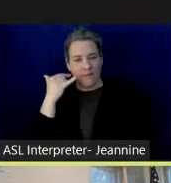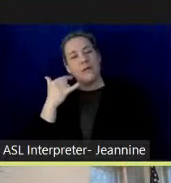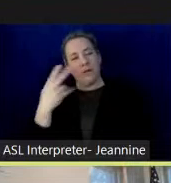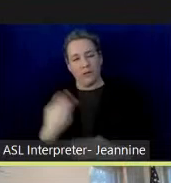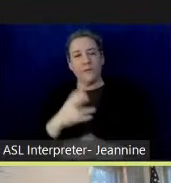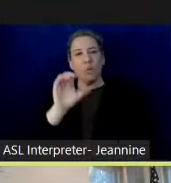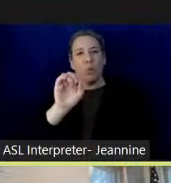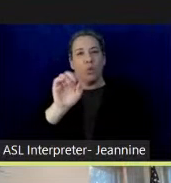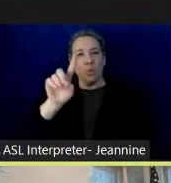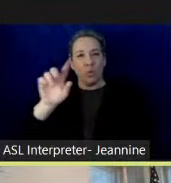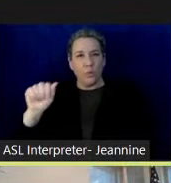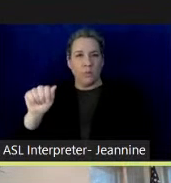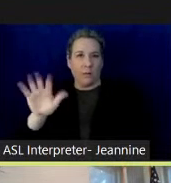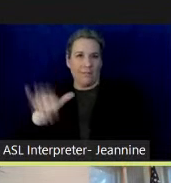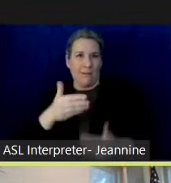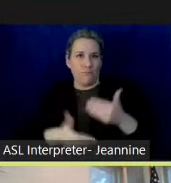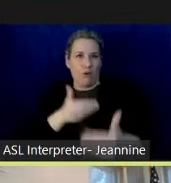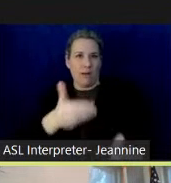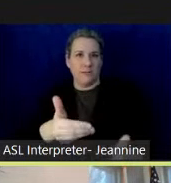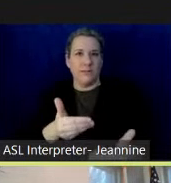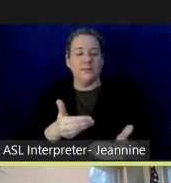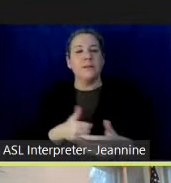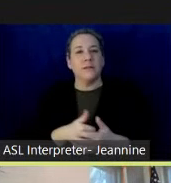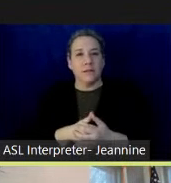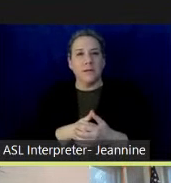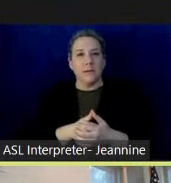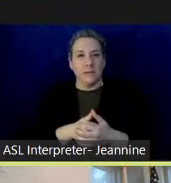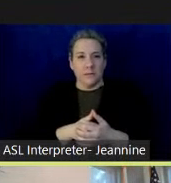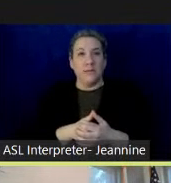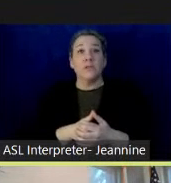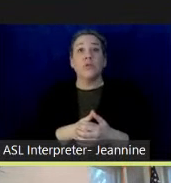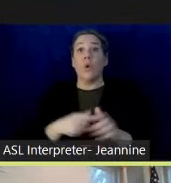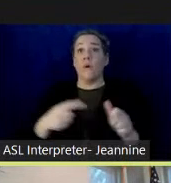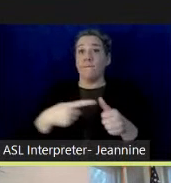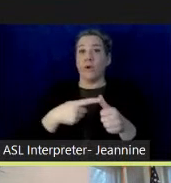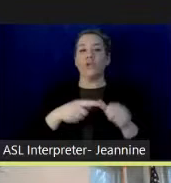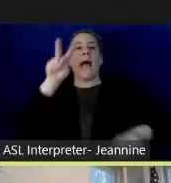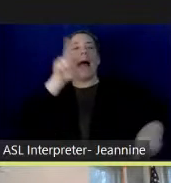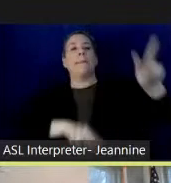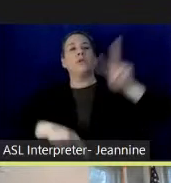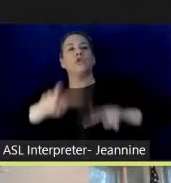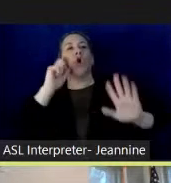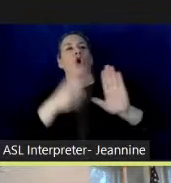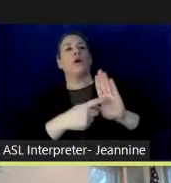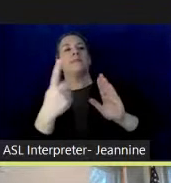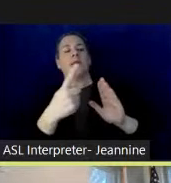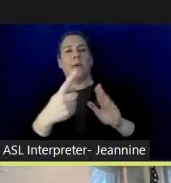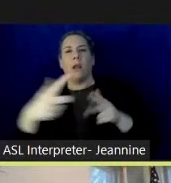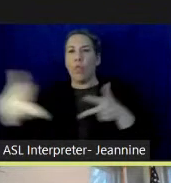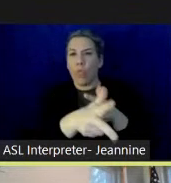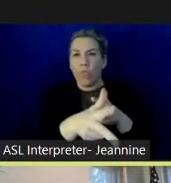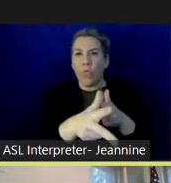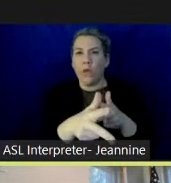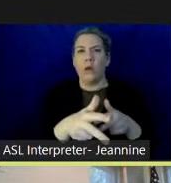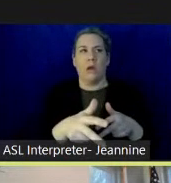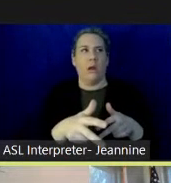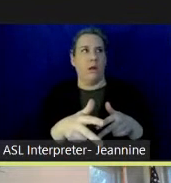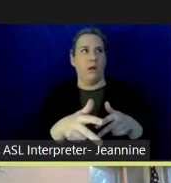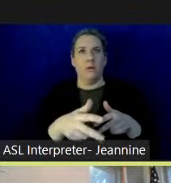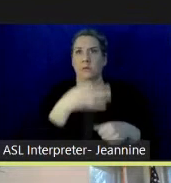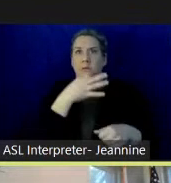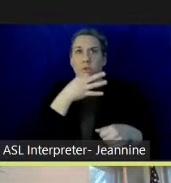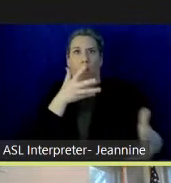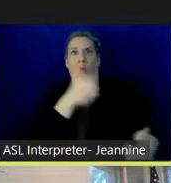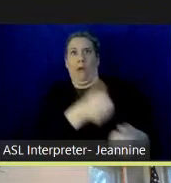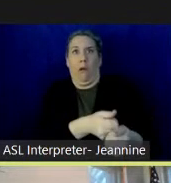loop process, all right? And what it stands for is observe. I observe somebody cutting me off in traffic, and I'm about to crash into this